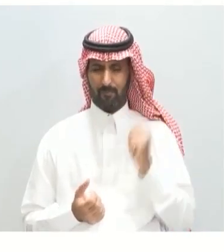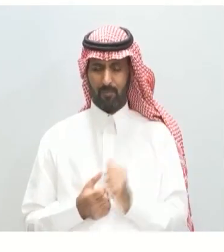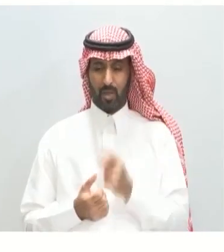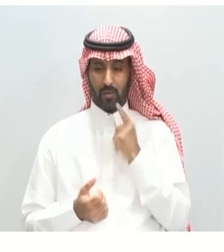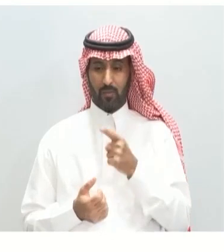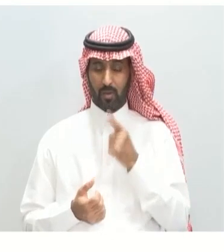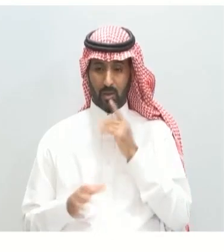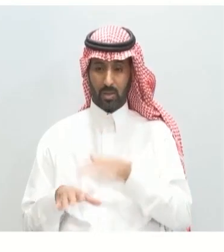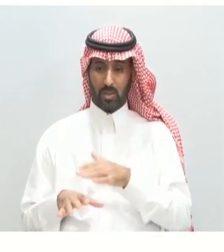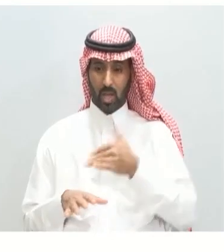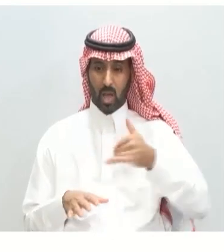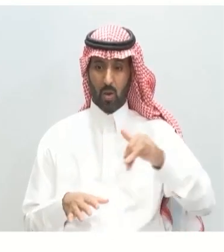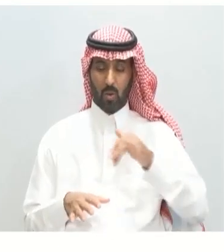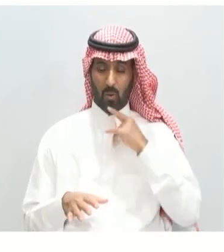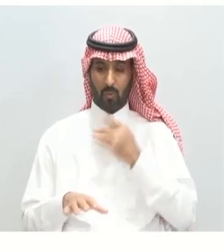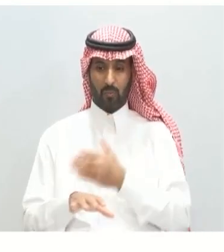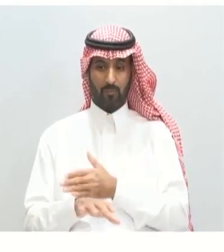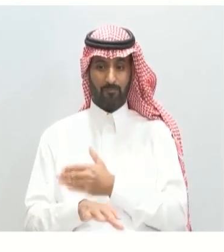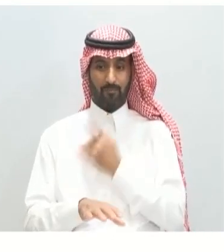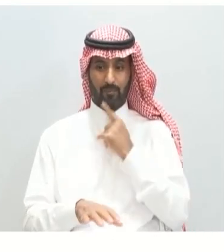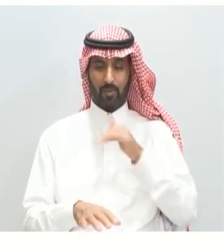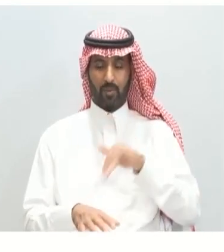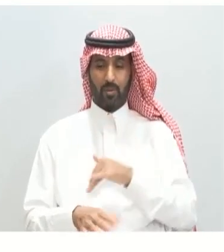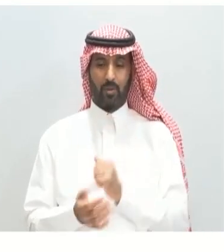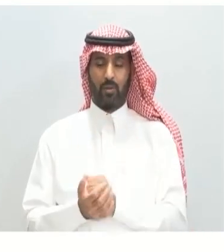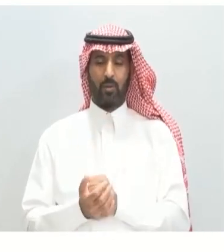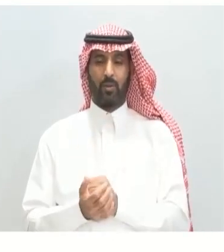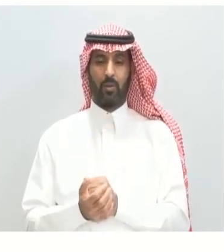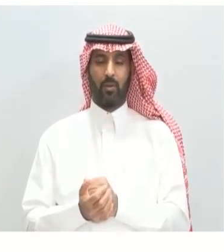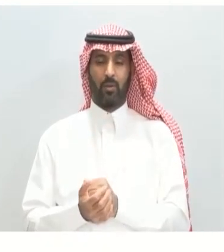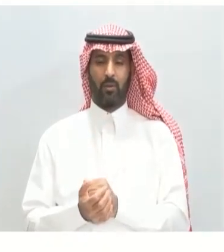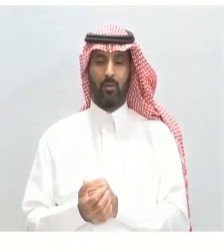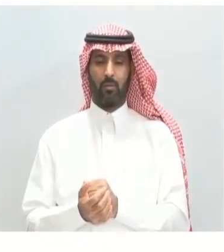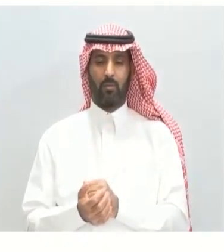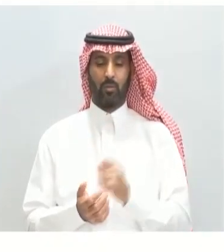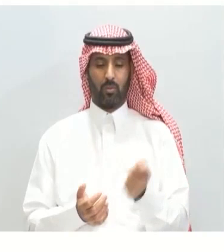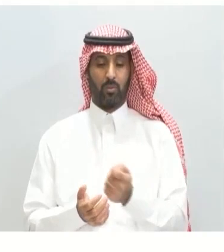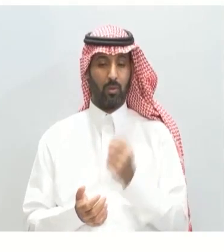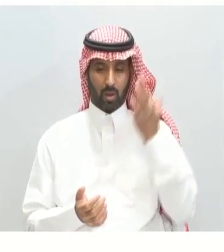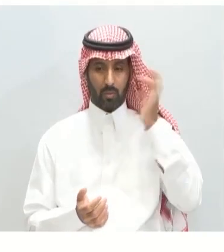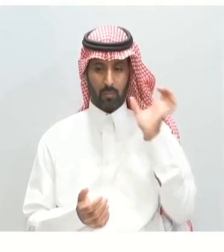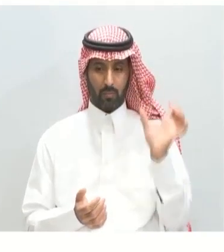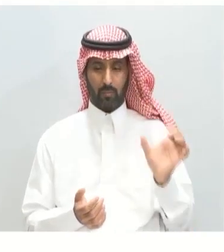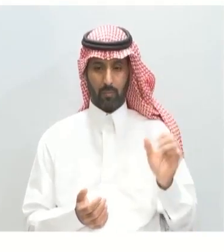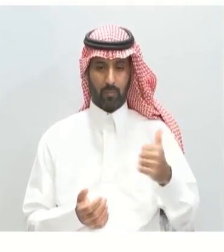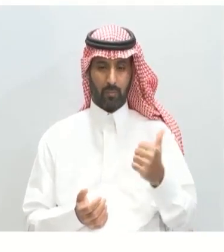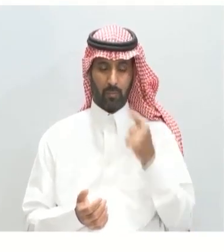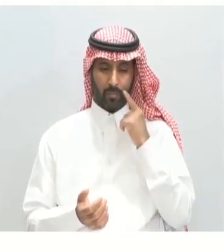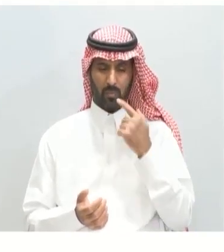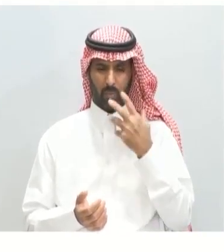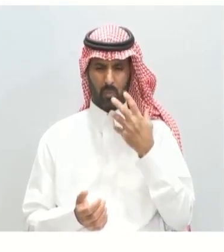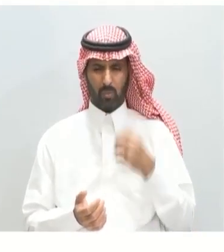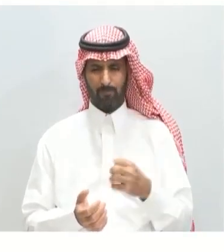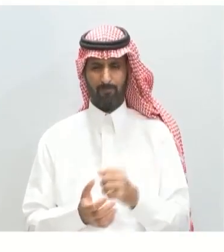if I stay out late, so you can continue with whatever you want. Number six here is